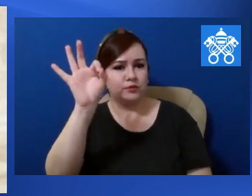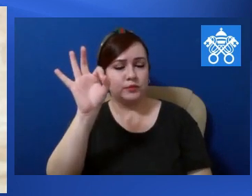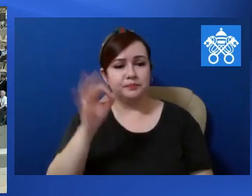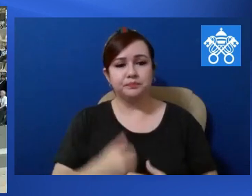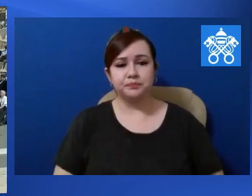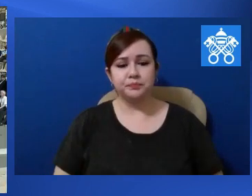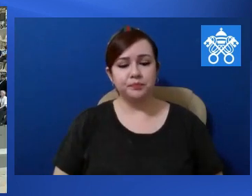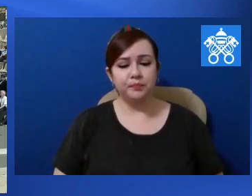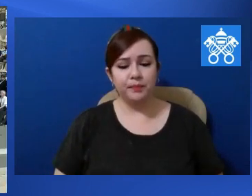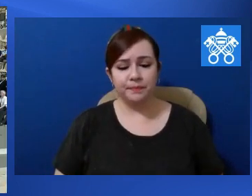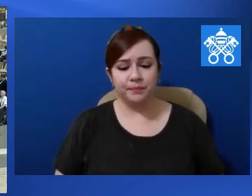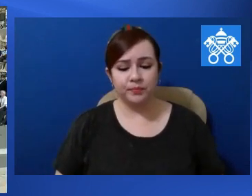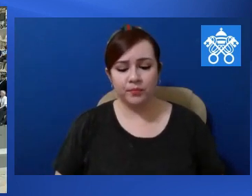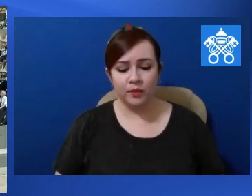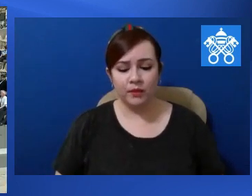the world.